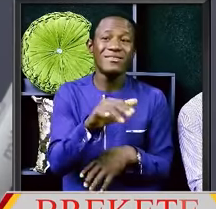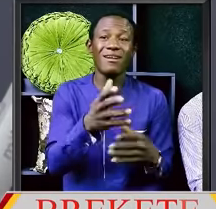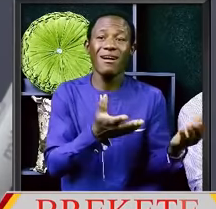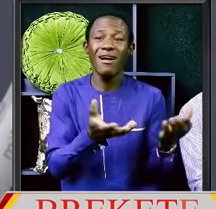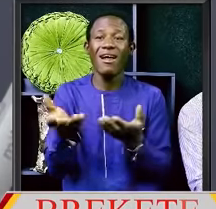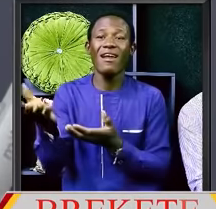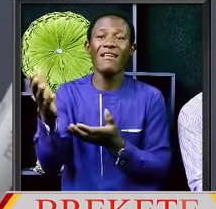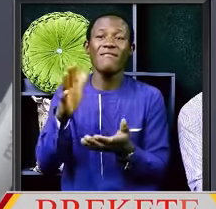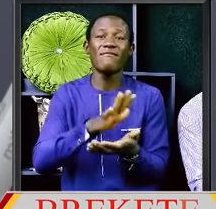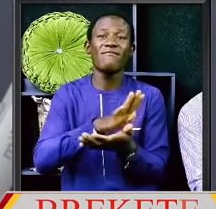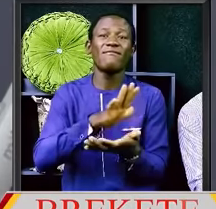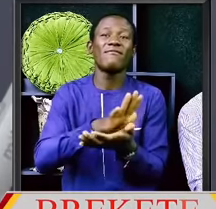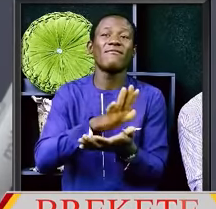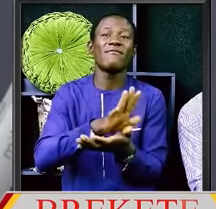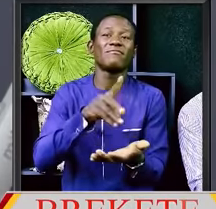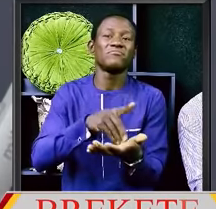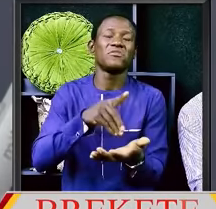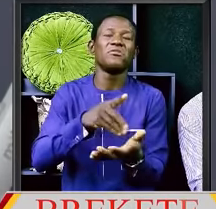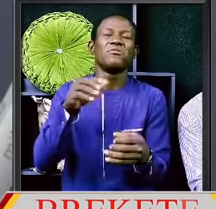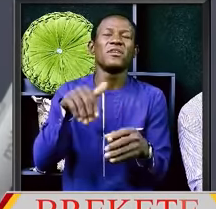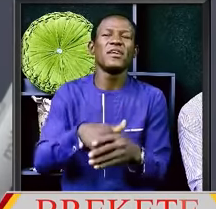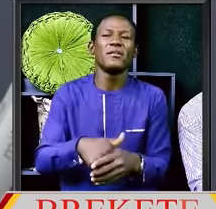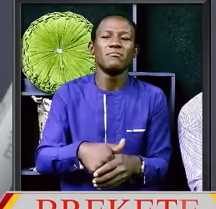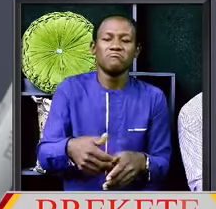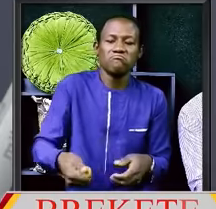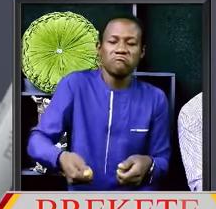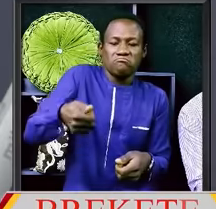Pile up of people who serve this country die.